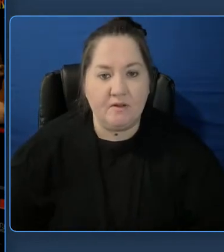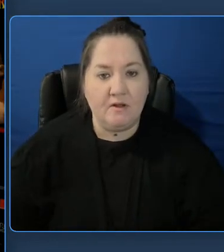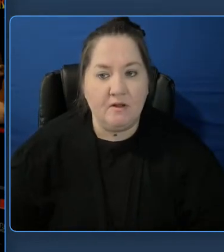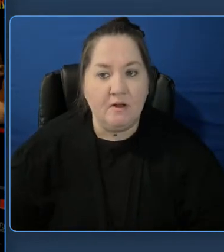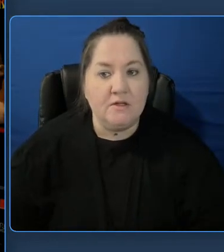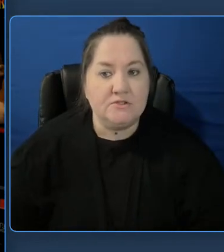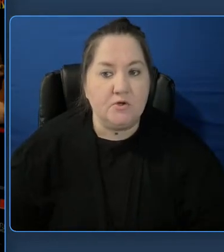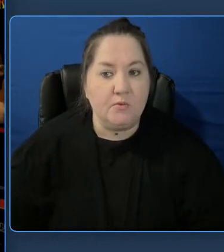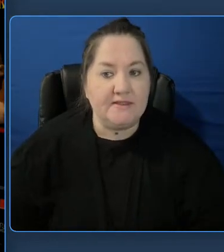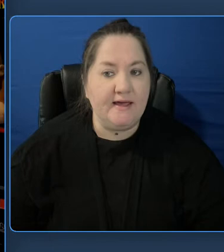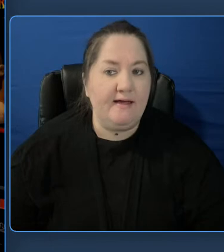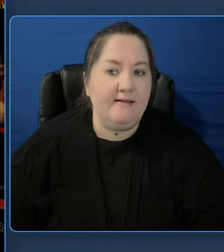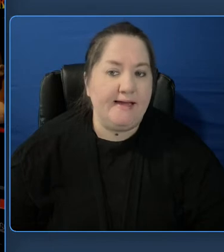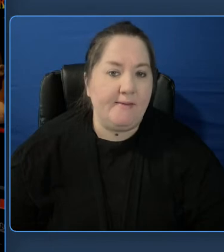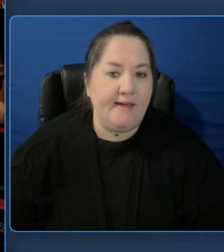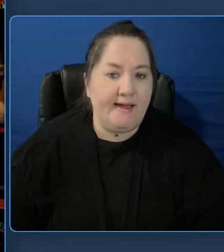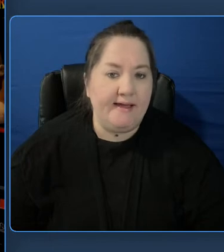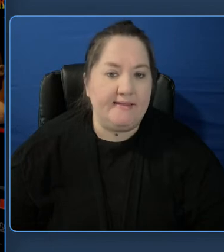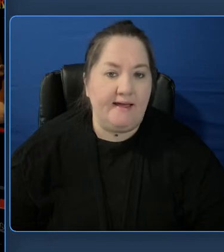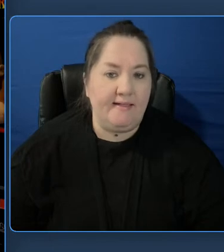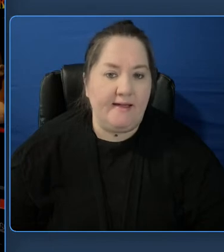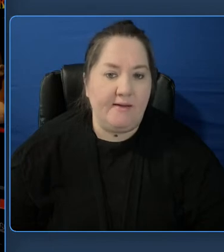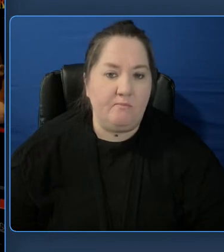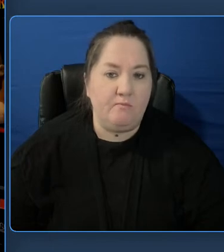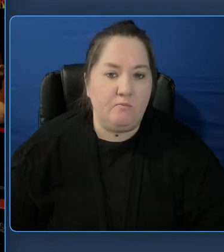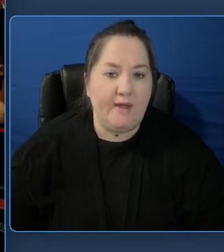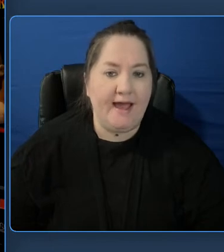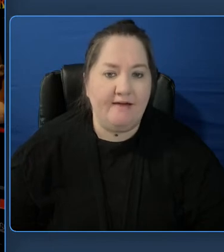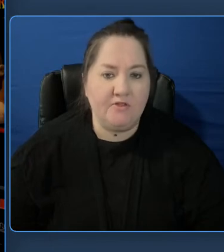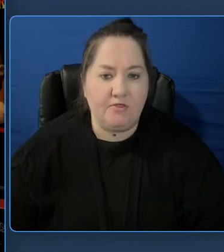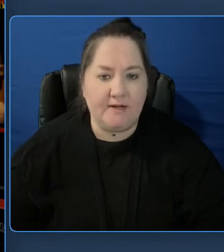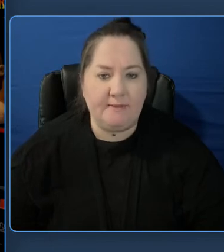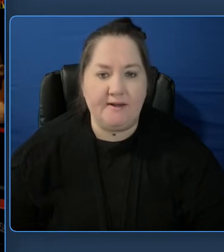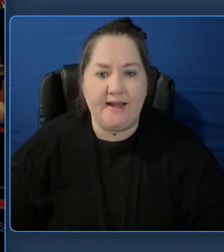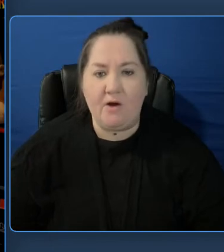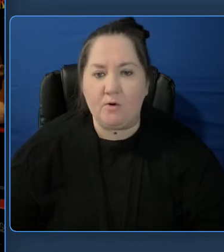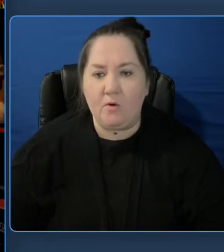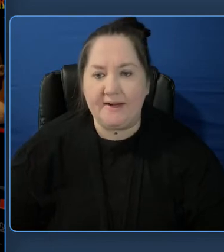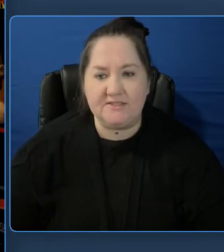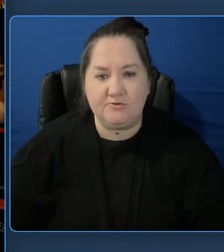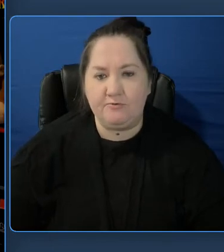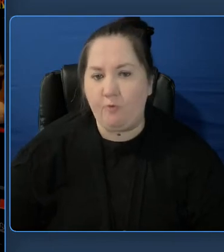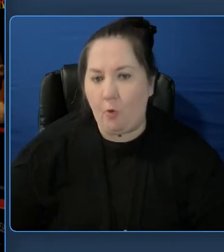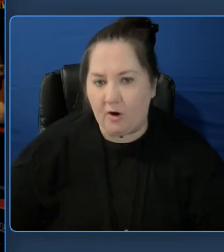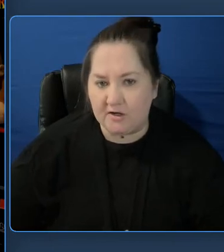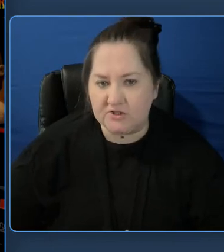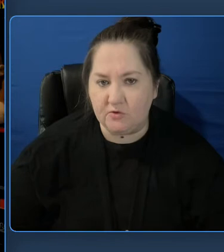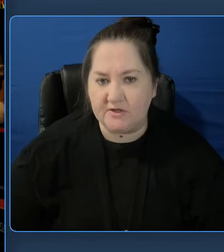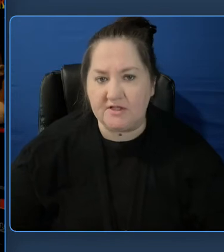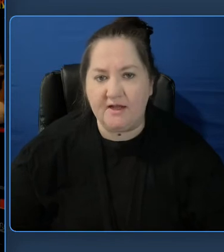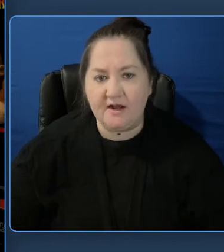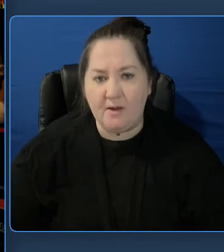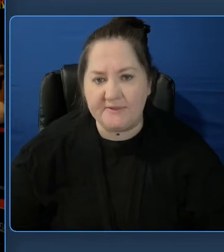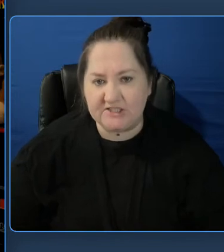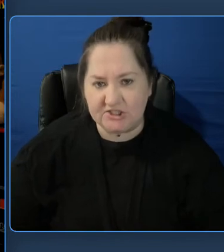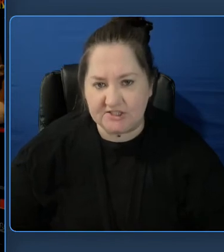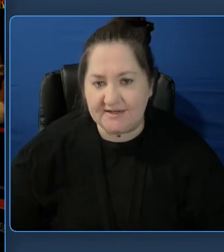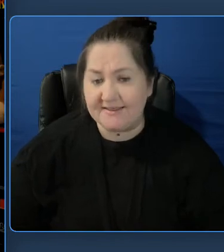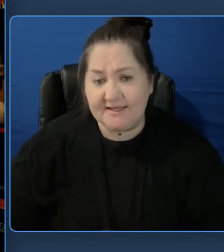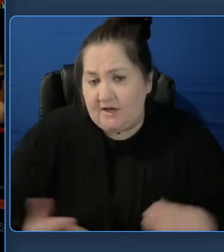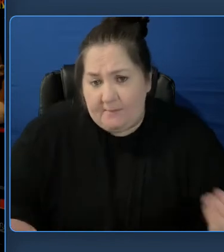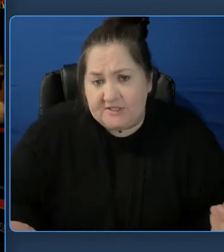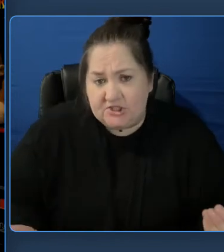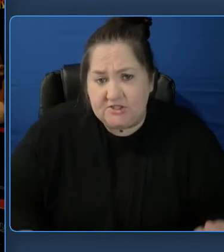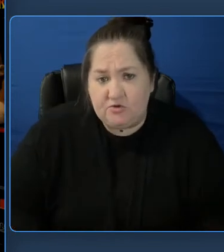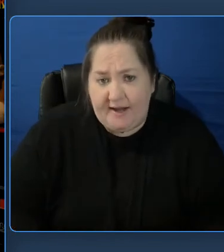OpenAI. So with the LLMA and the LLM, we have the three, but now we're going into four. So there's a lot of